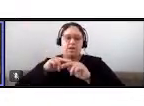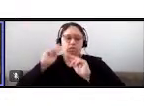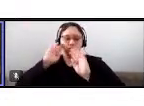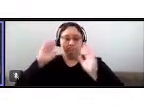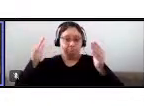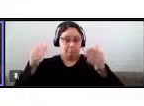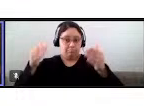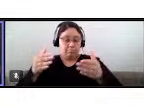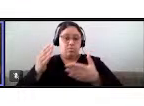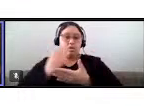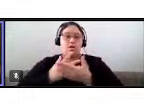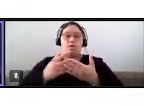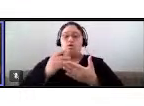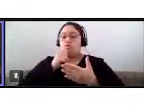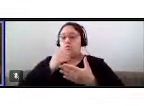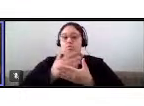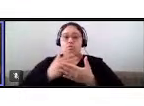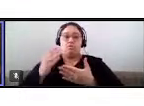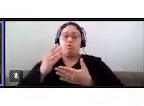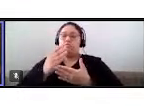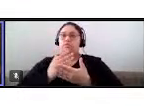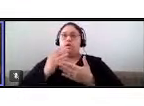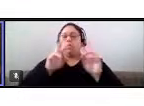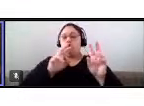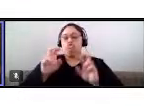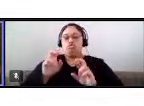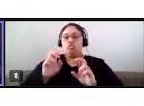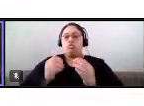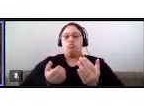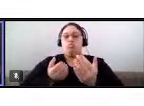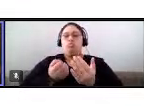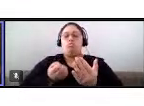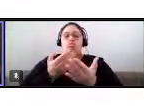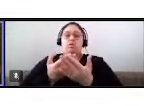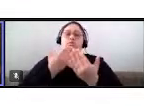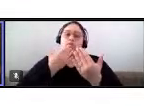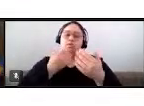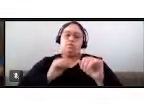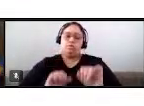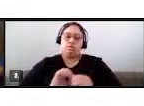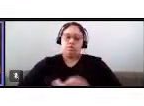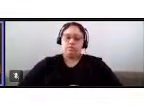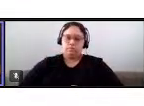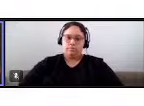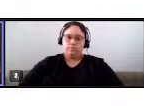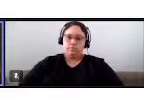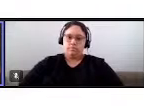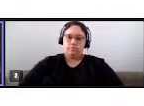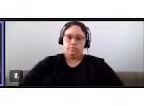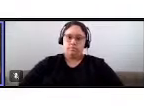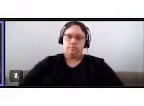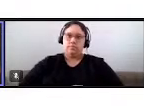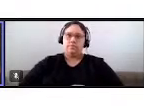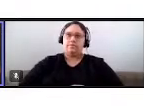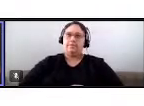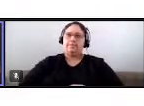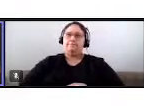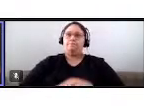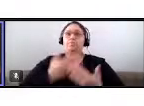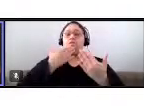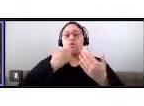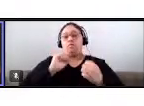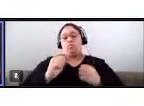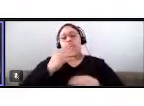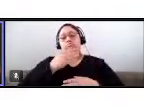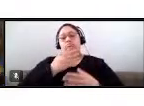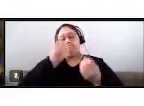to, apart from some of the issues that was raised. Thank you, Chair. Thank you for that indulgence,